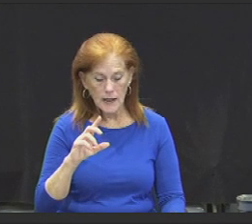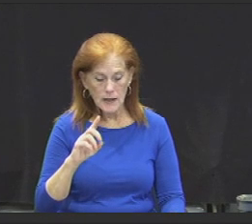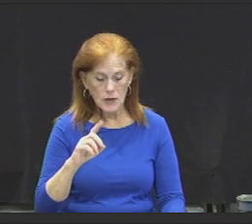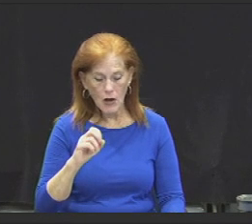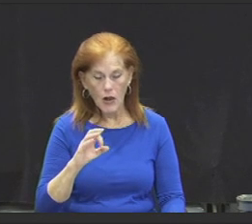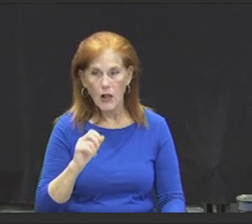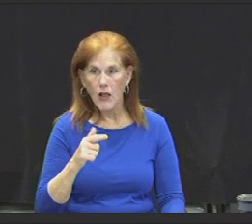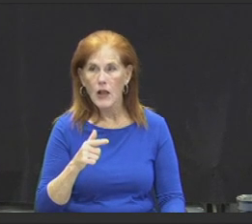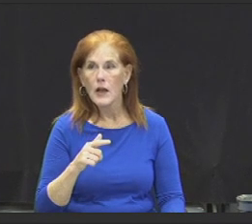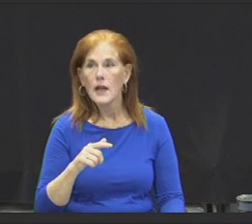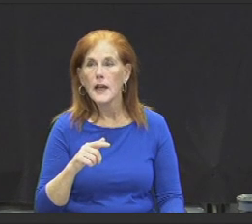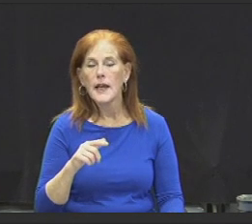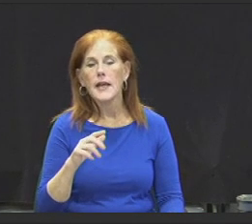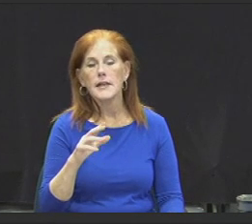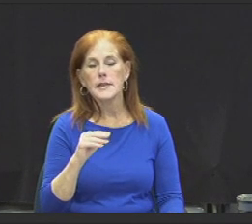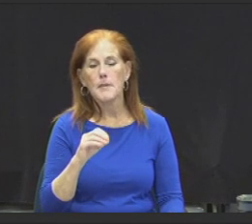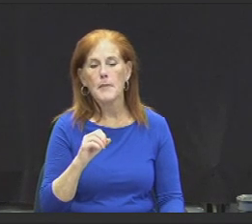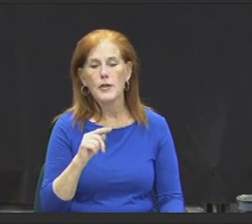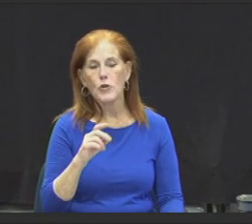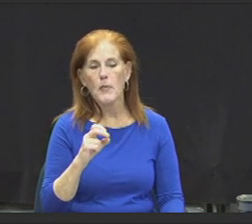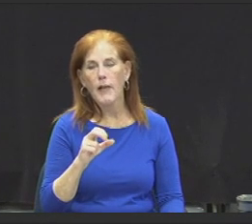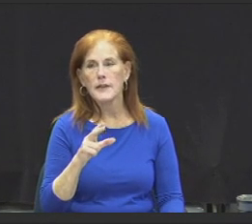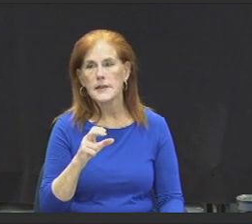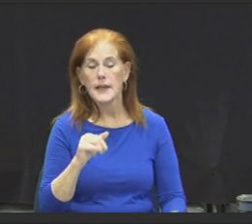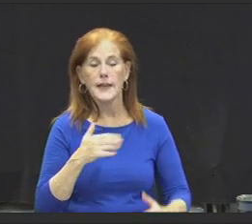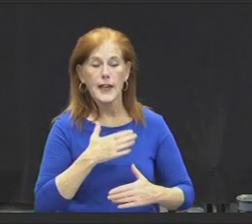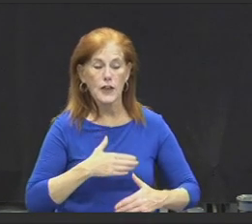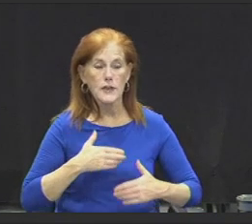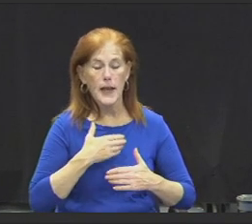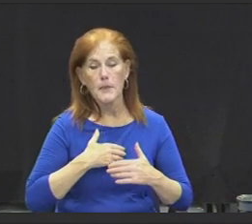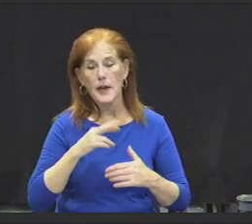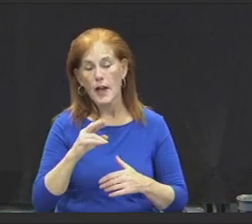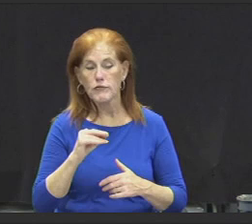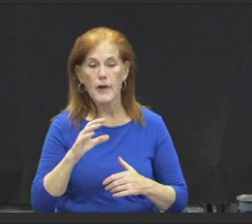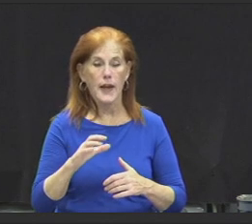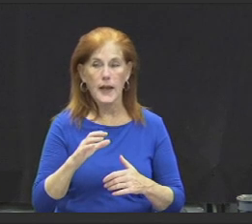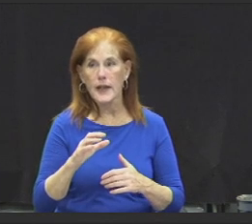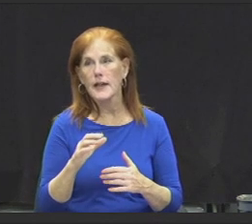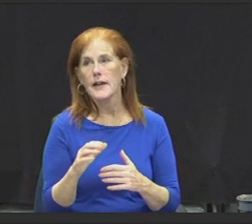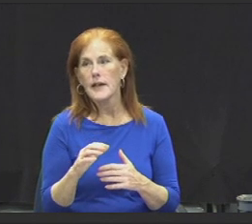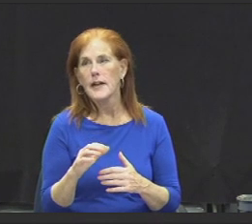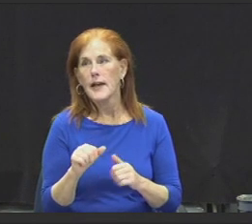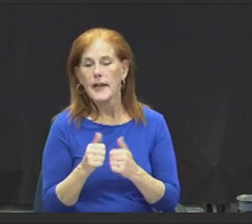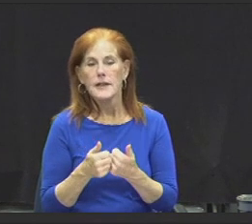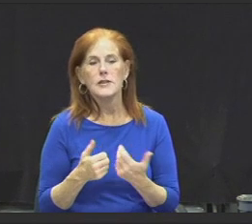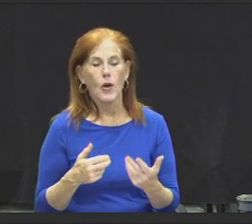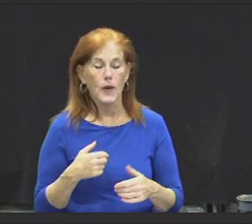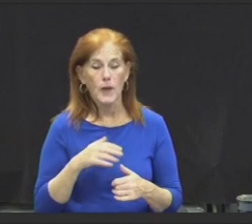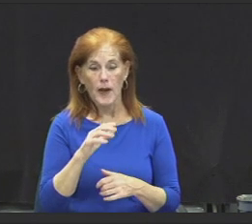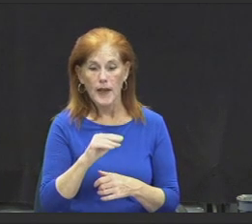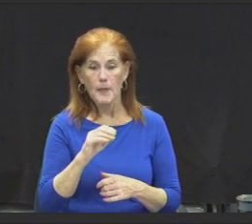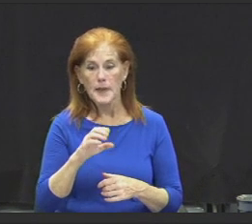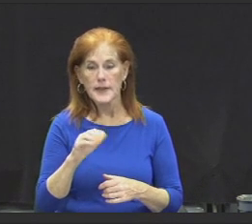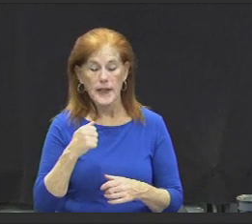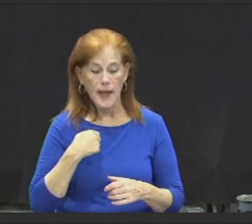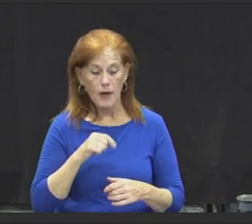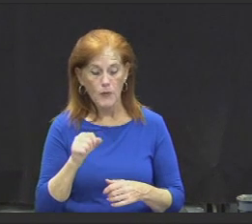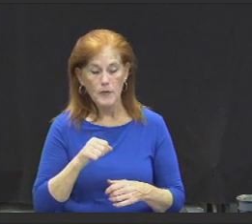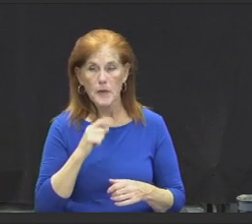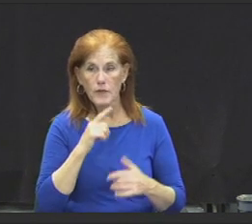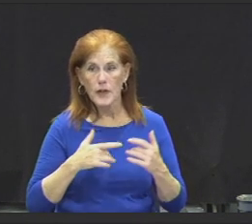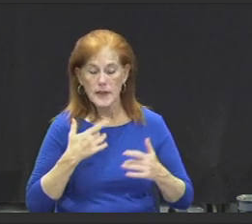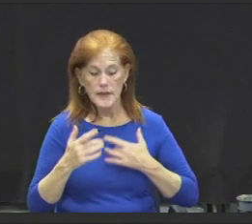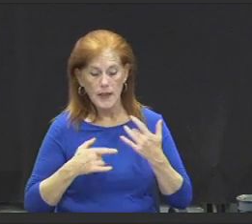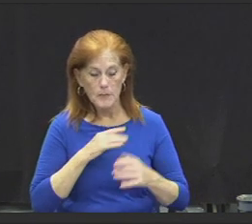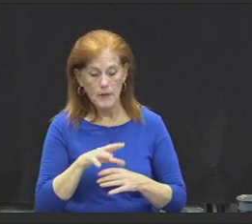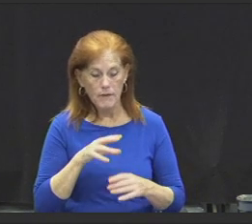for Metropolitan Entertainment and Convention Authority. It's a mouthful, but it rolls off your tongue and into your heart. So yeah, we've been very